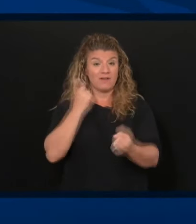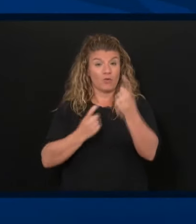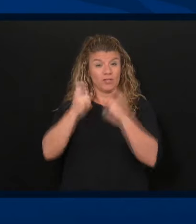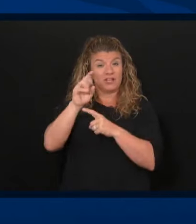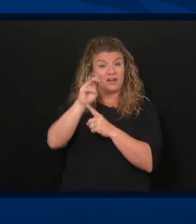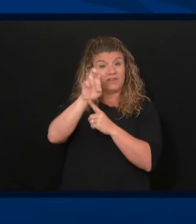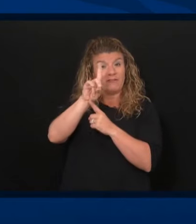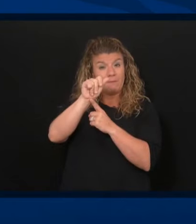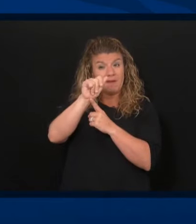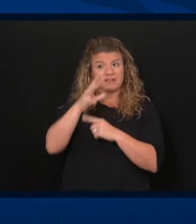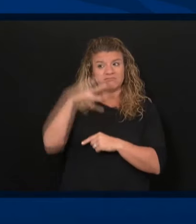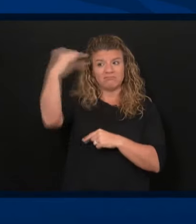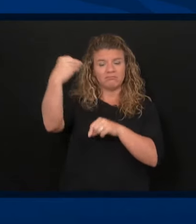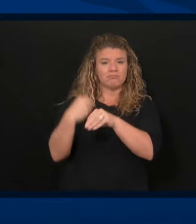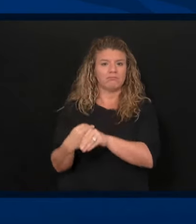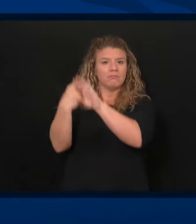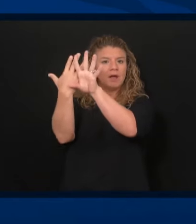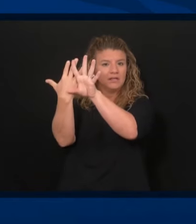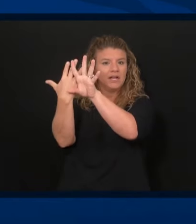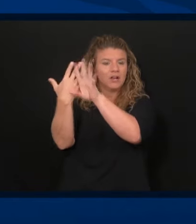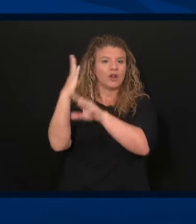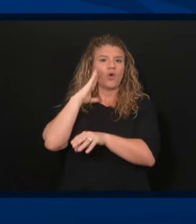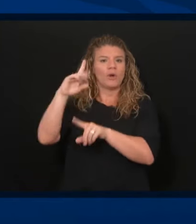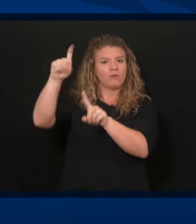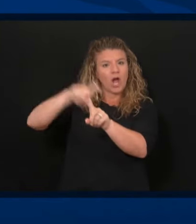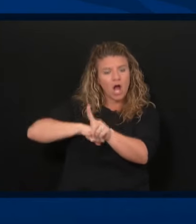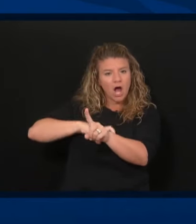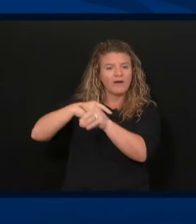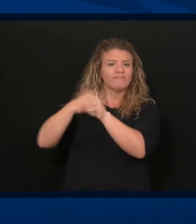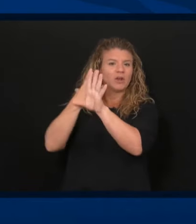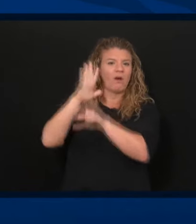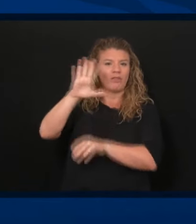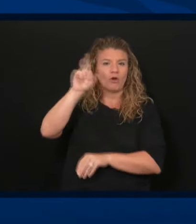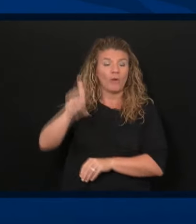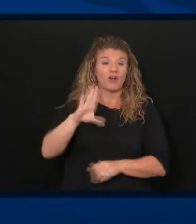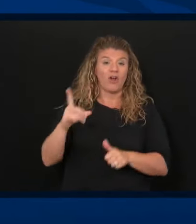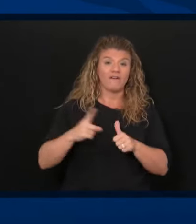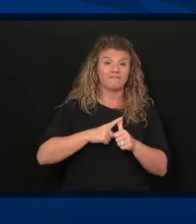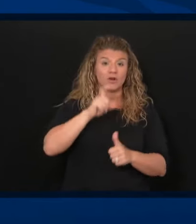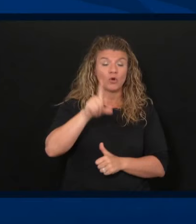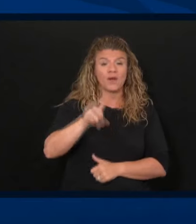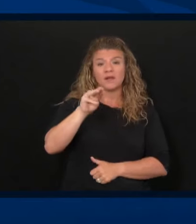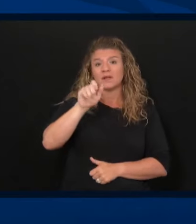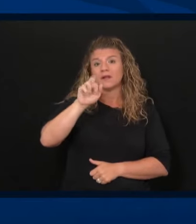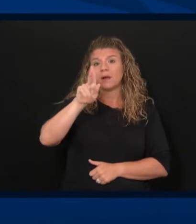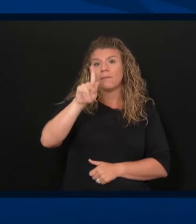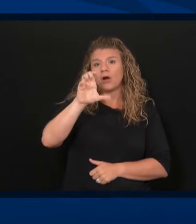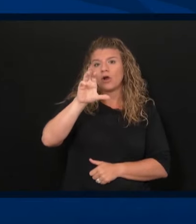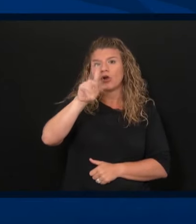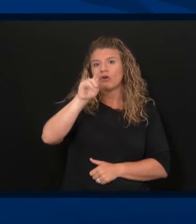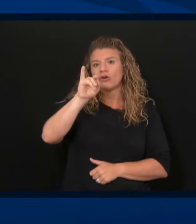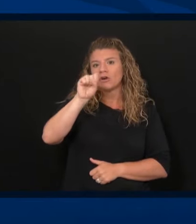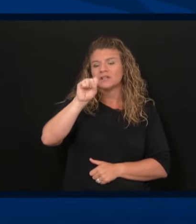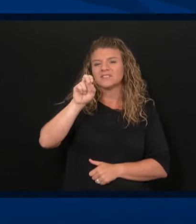members joining us virtually to practice good social distancing. The first questioner we have today is Mark Curtis with Nexstar Media.